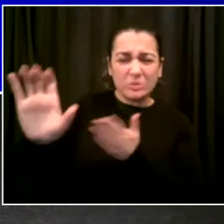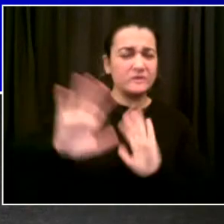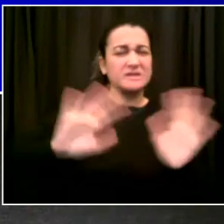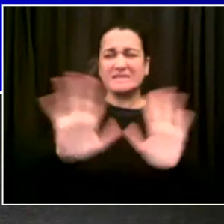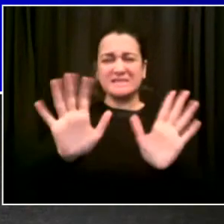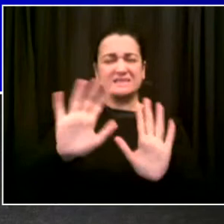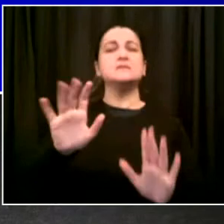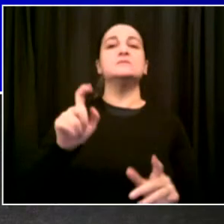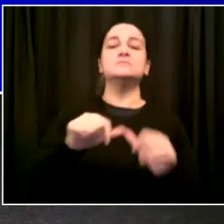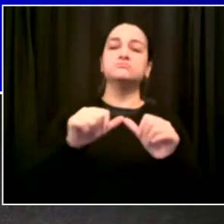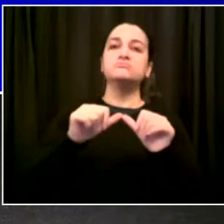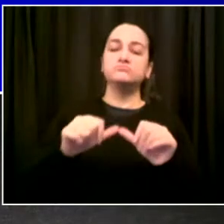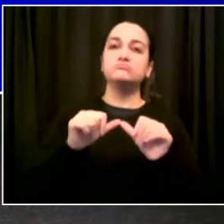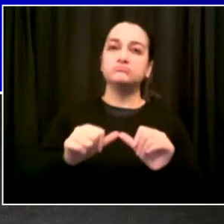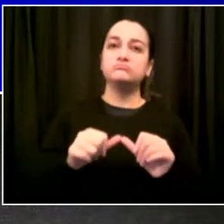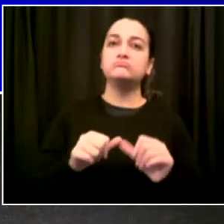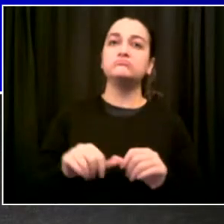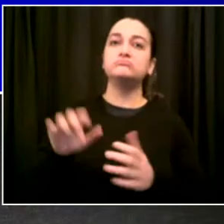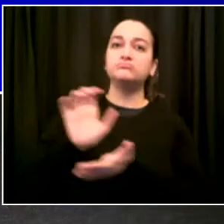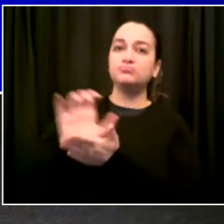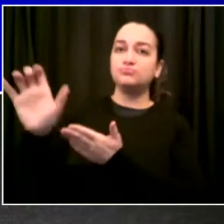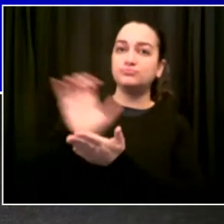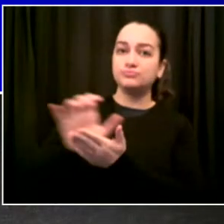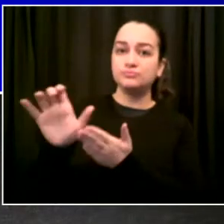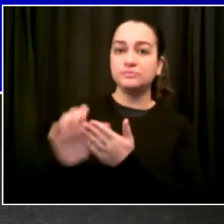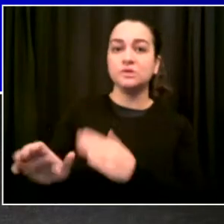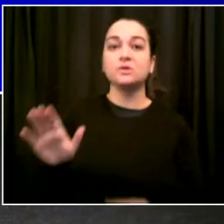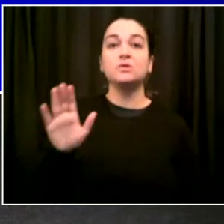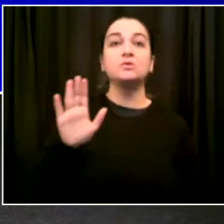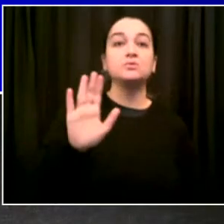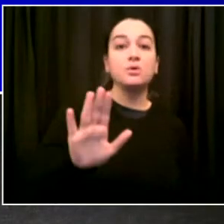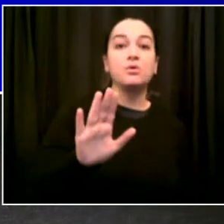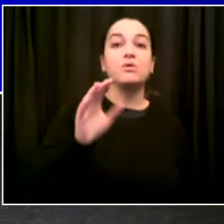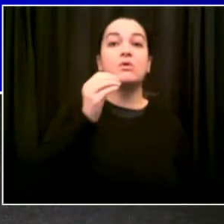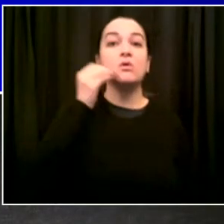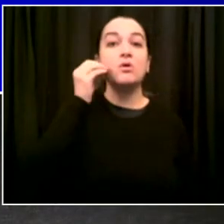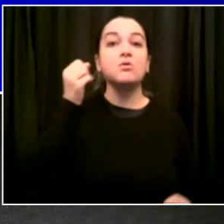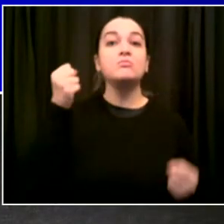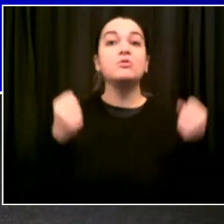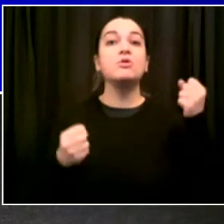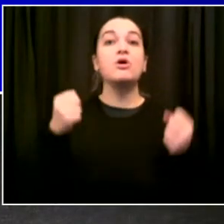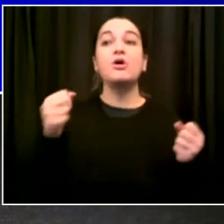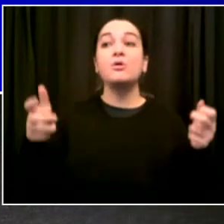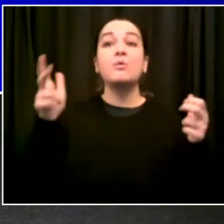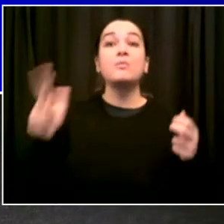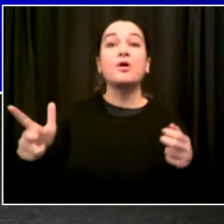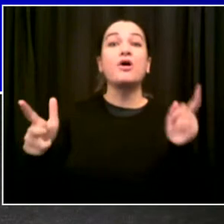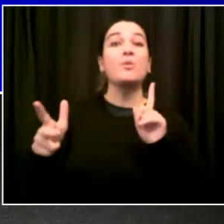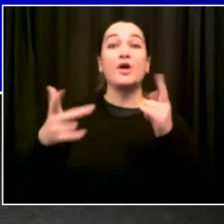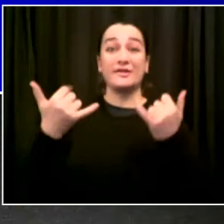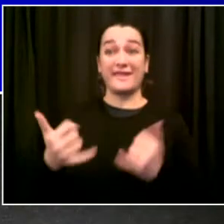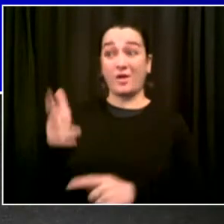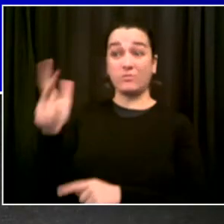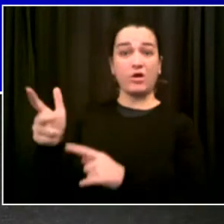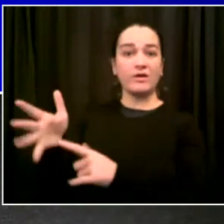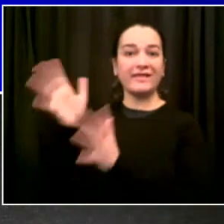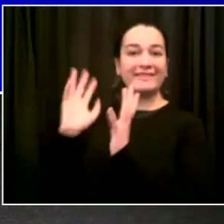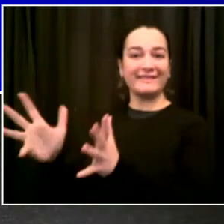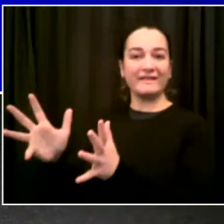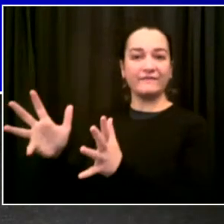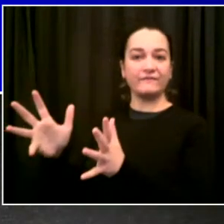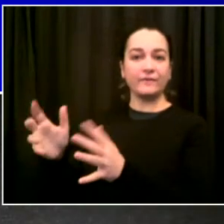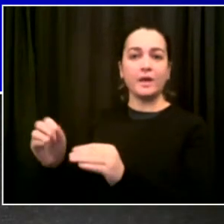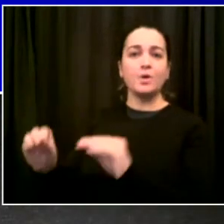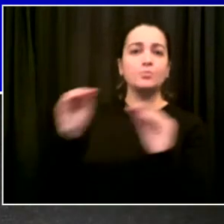car is, you can leave it. You don't have to worry about that. A lot of disruption, obviously, in travel. A huge number of flights have been